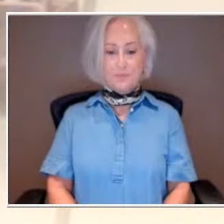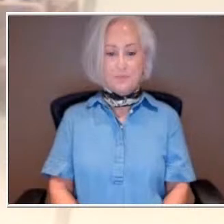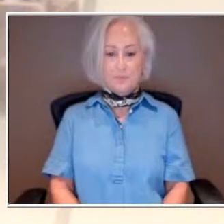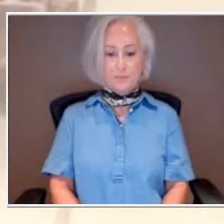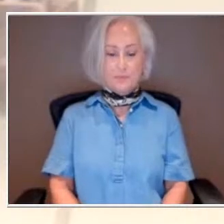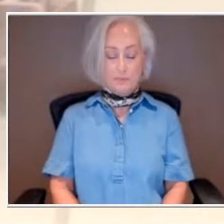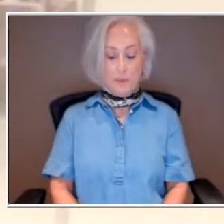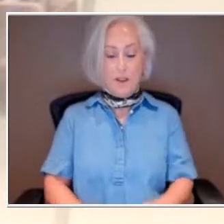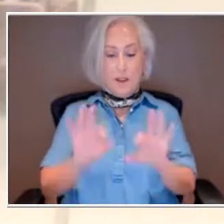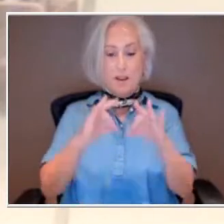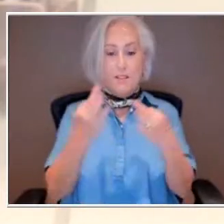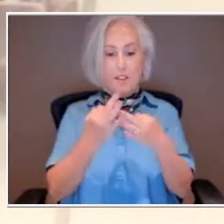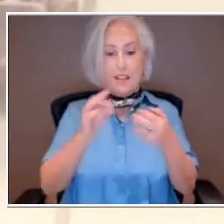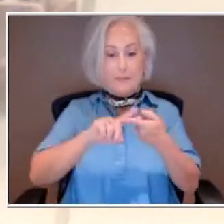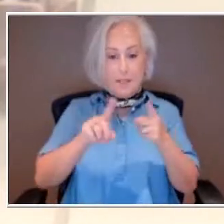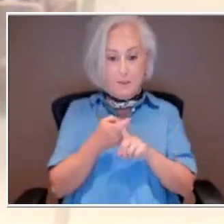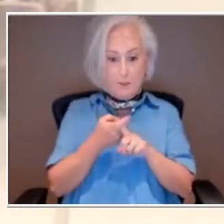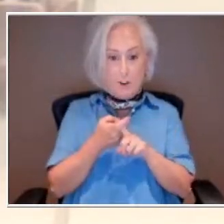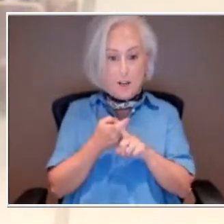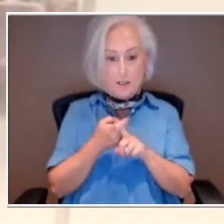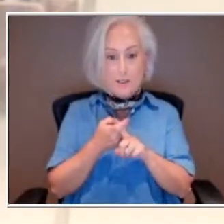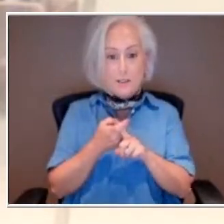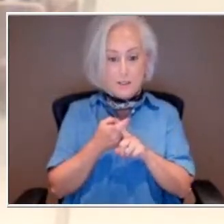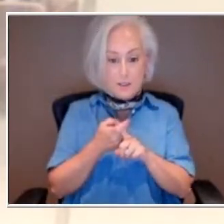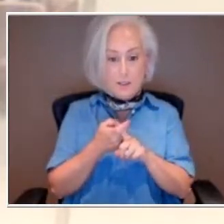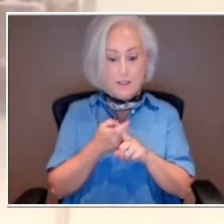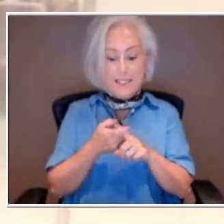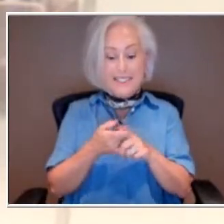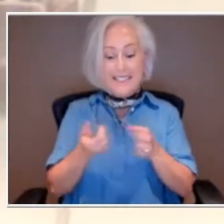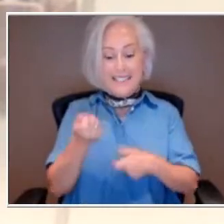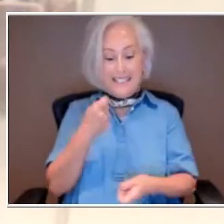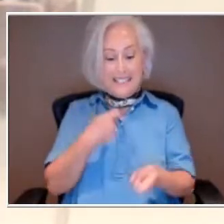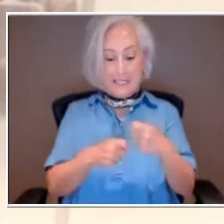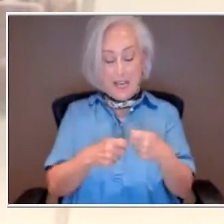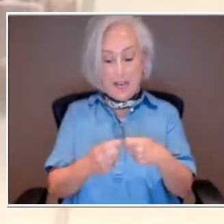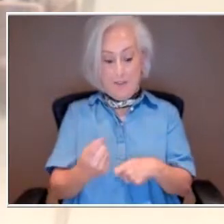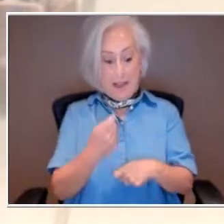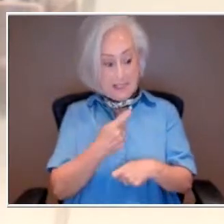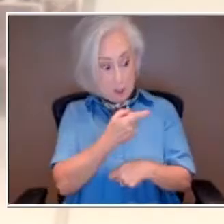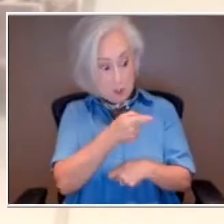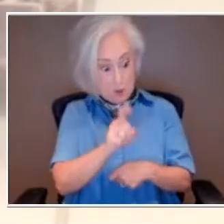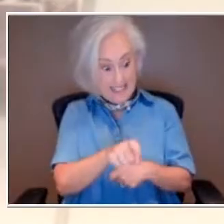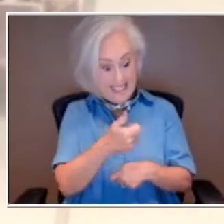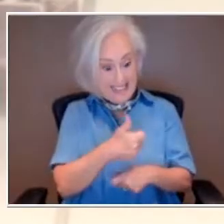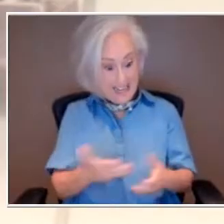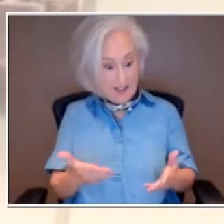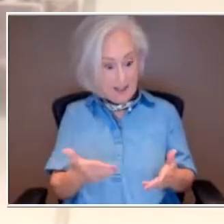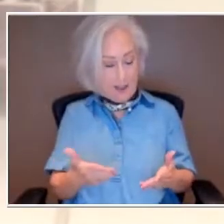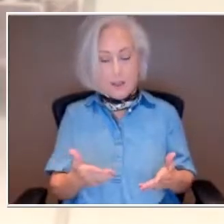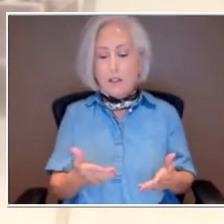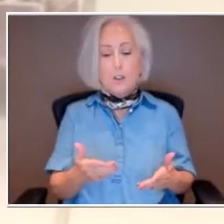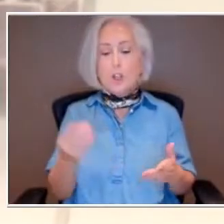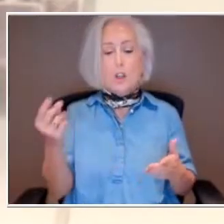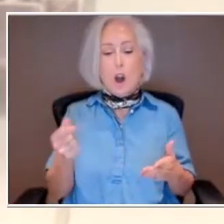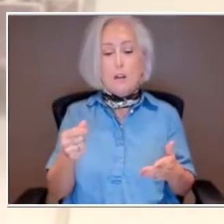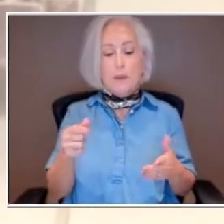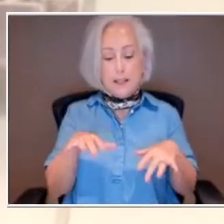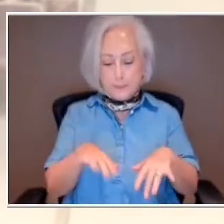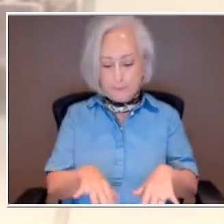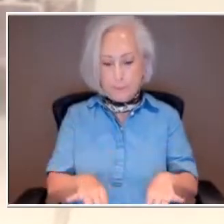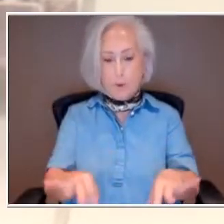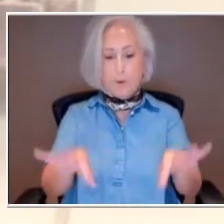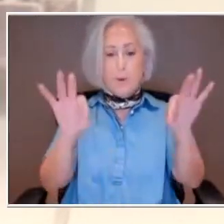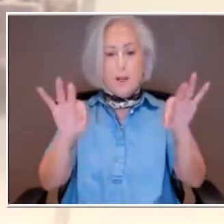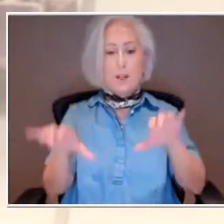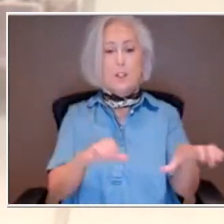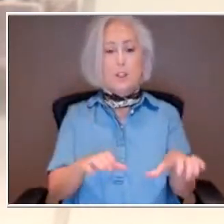Family and friends-wise, instead of just asking me if I needed anything, just jumping in and volunteering